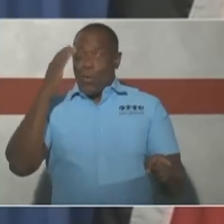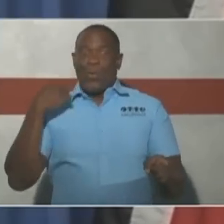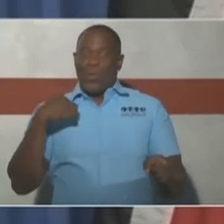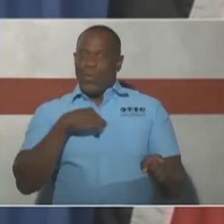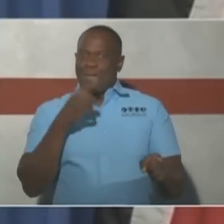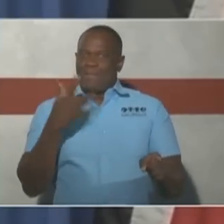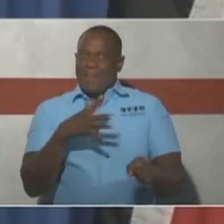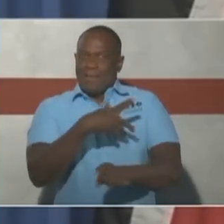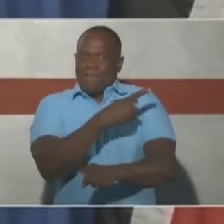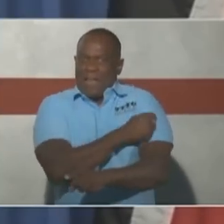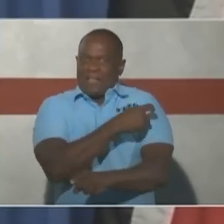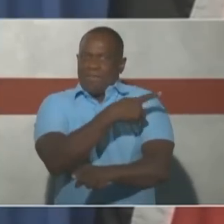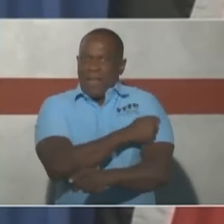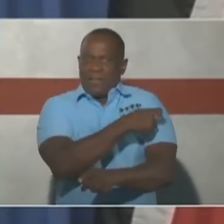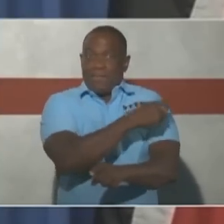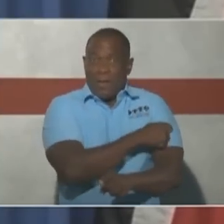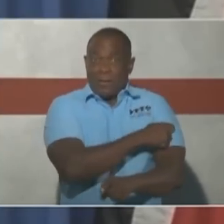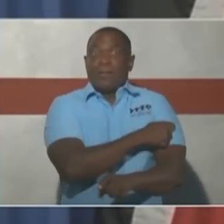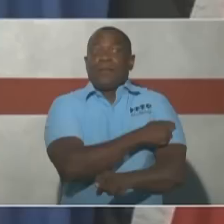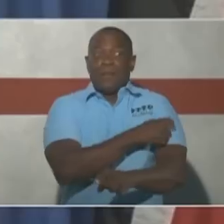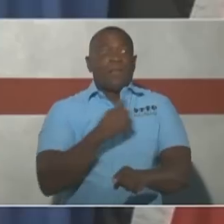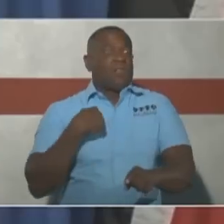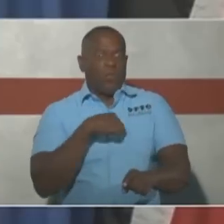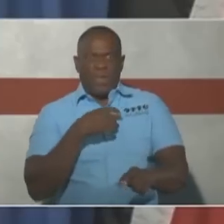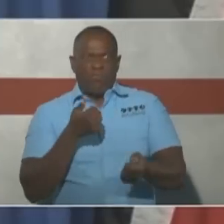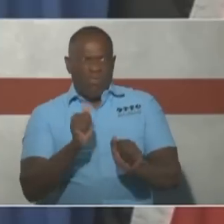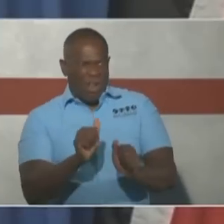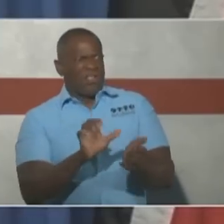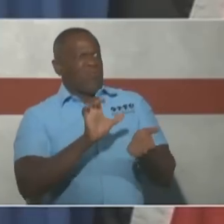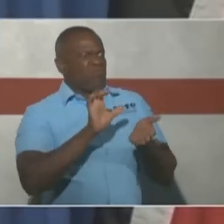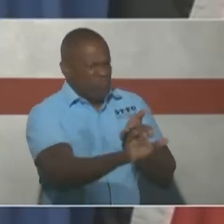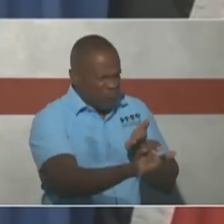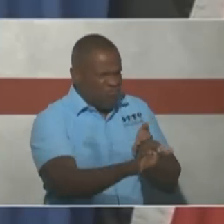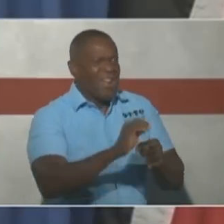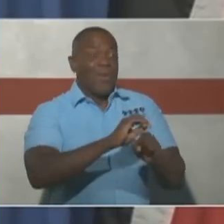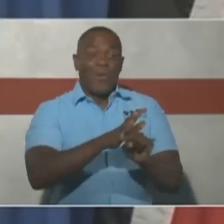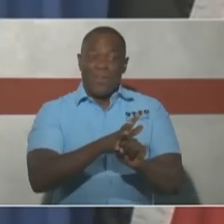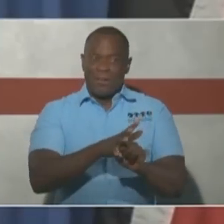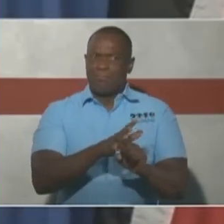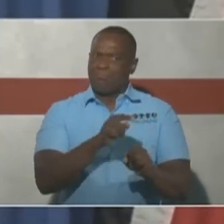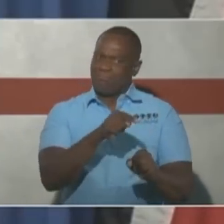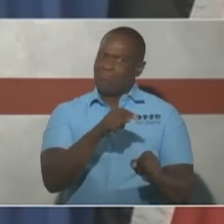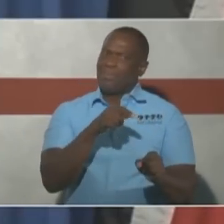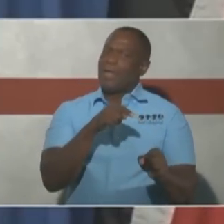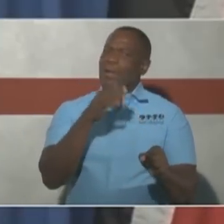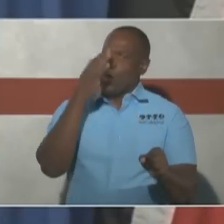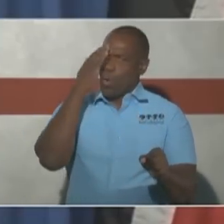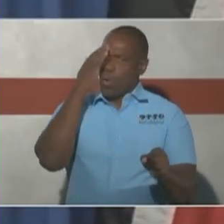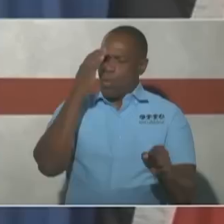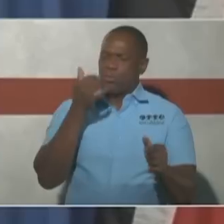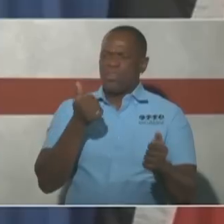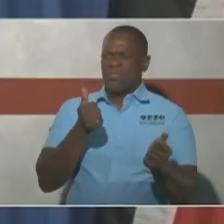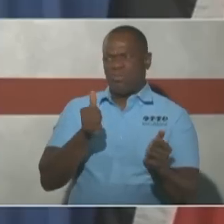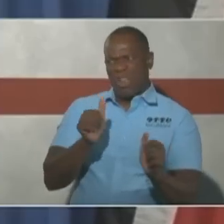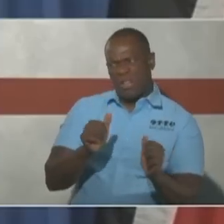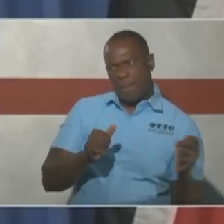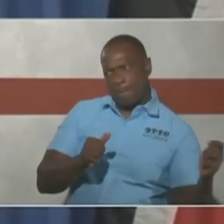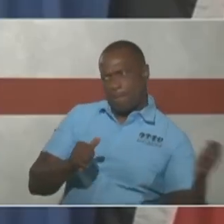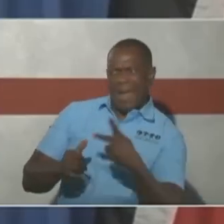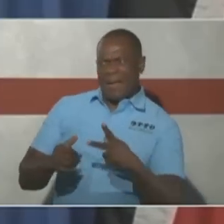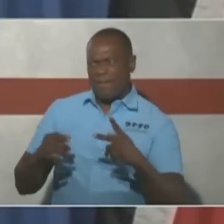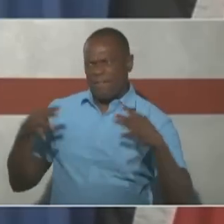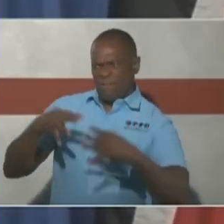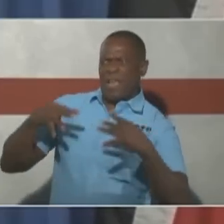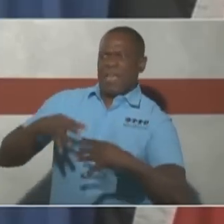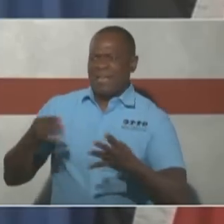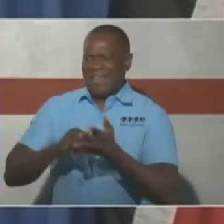is trying to respond to it by us trying to get rid of it. It is trying to survive, and that's where the variants come in. And of course we